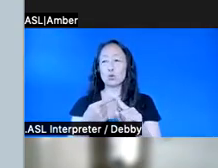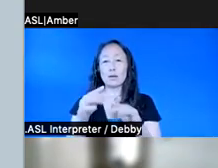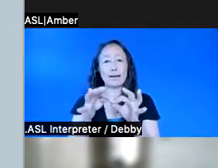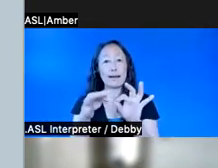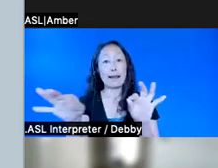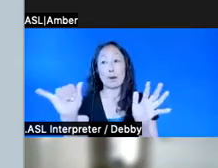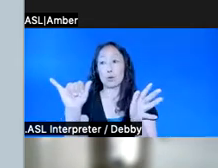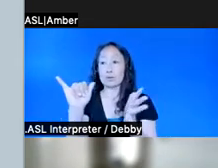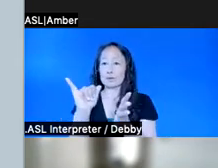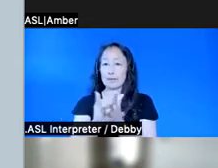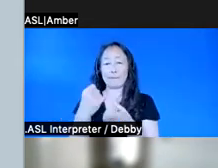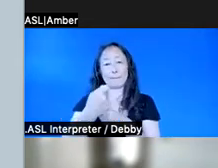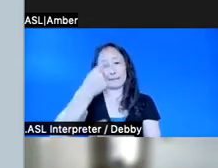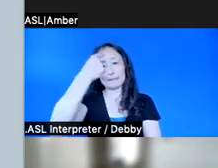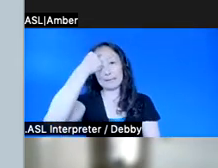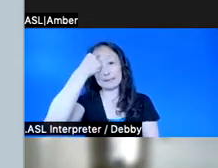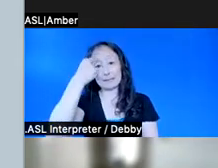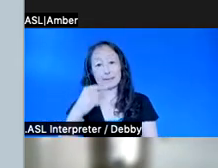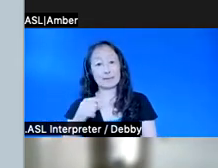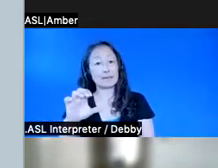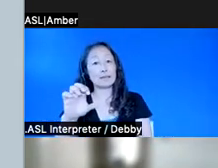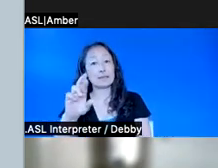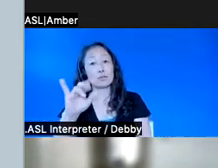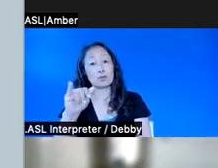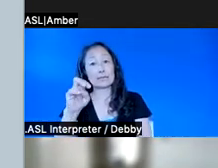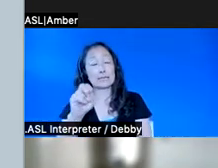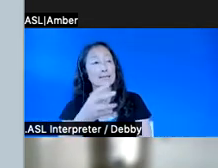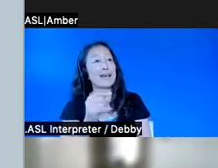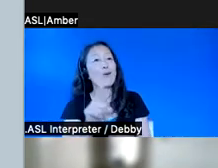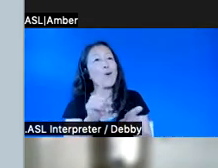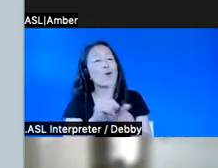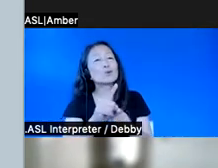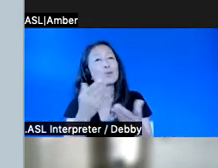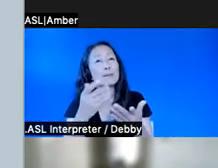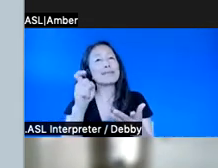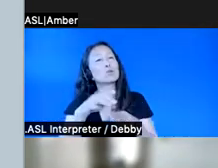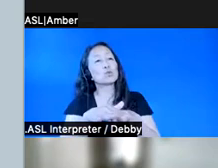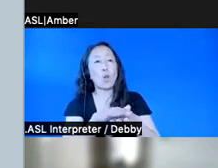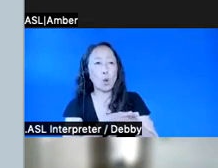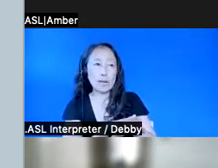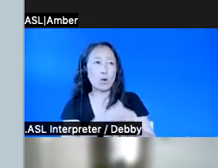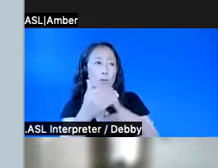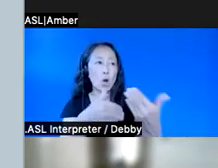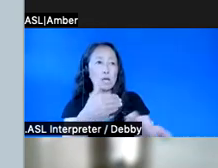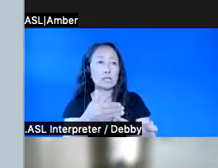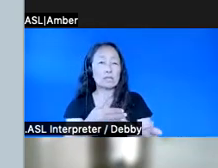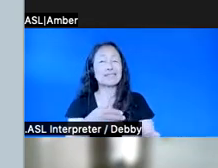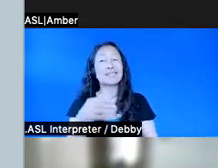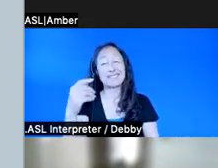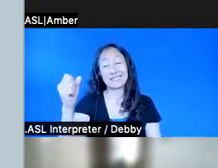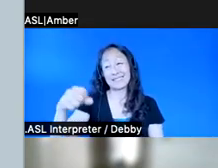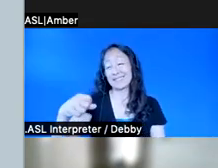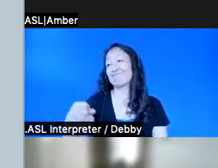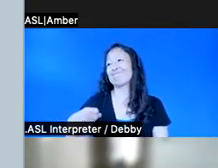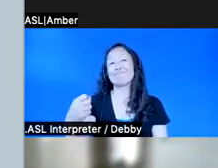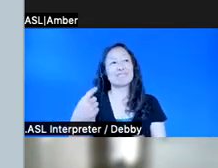to slow the process down, right? Mm-hmm. Feel bombarded with all the things. Well, you got to report to the police and you got to go get the forensic exam and